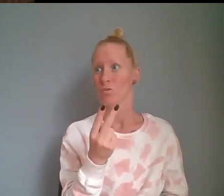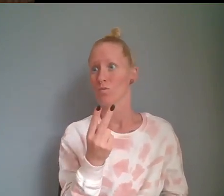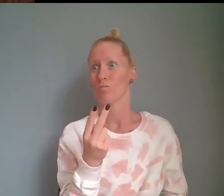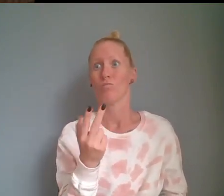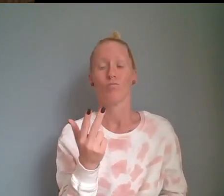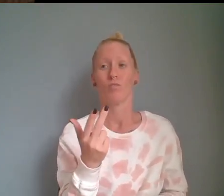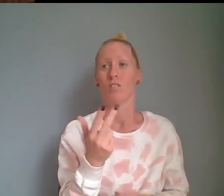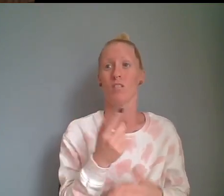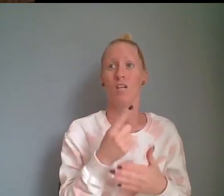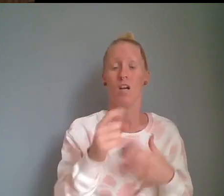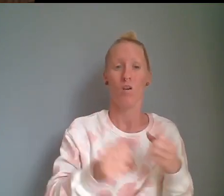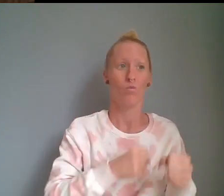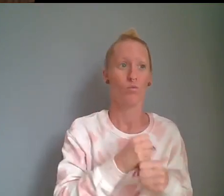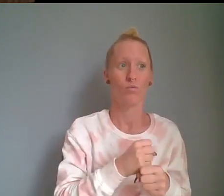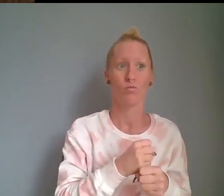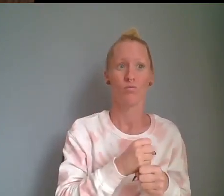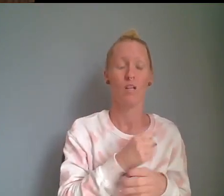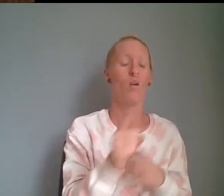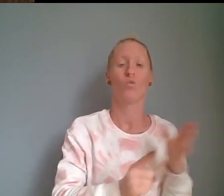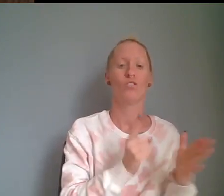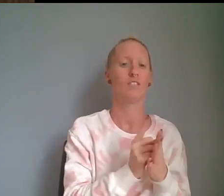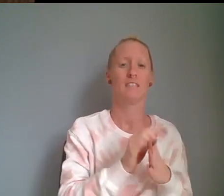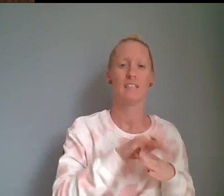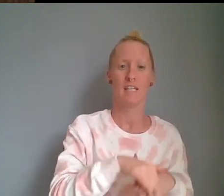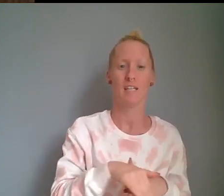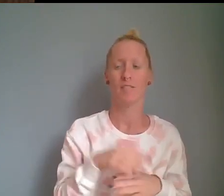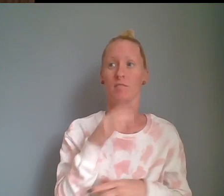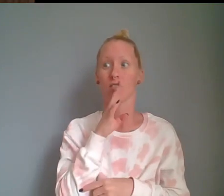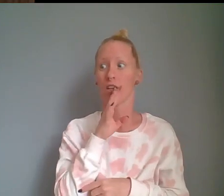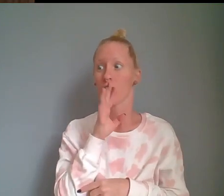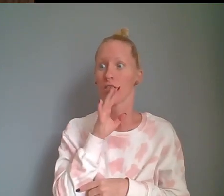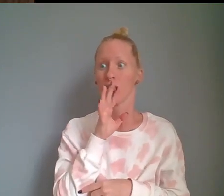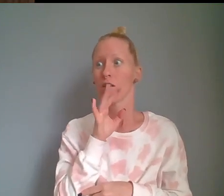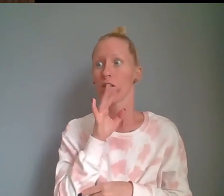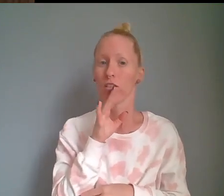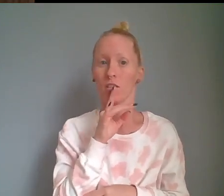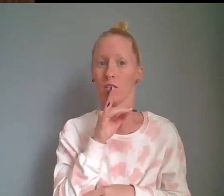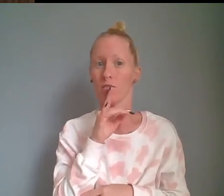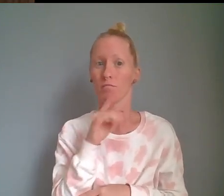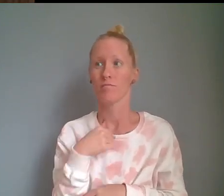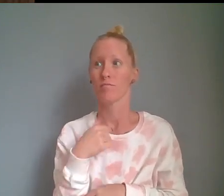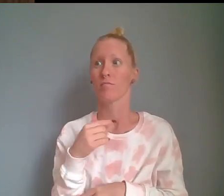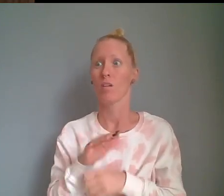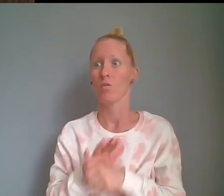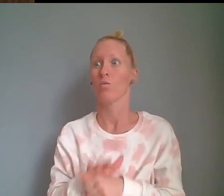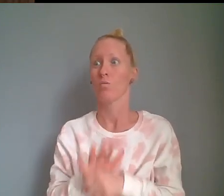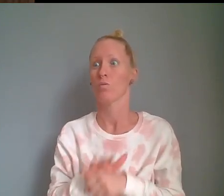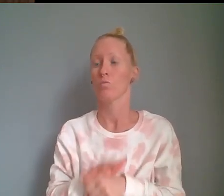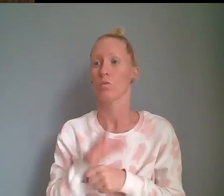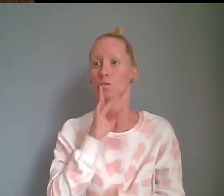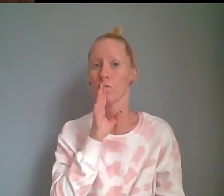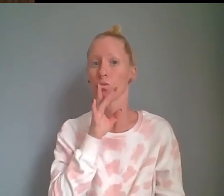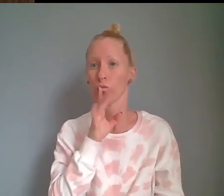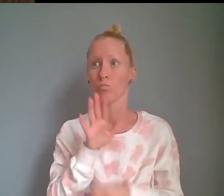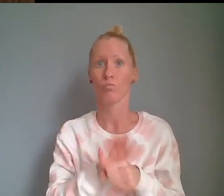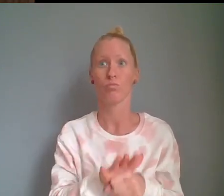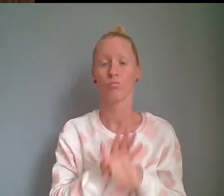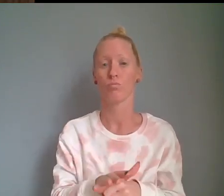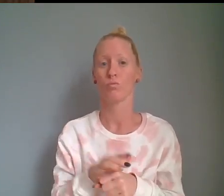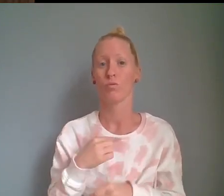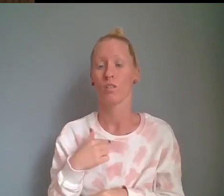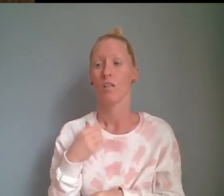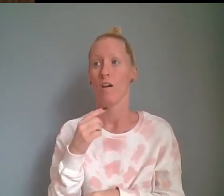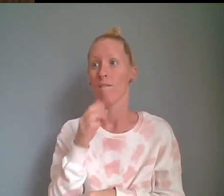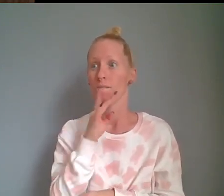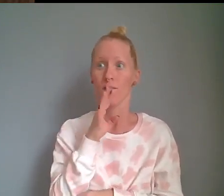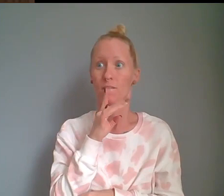go. They tend to be more talkative than usual, and there's a real pressure to their talk. They'll talk really pressured, and they'll talk really,